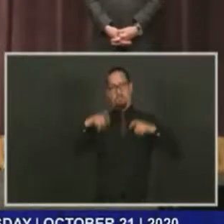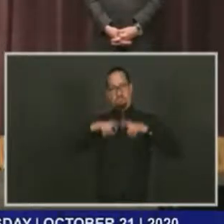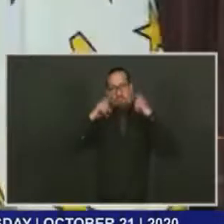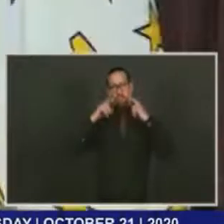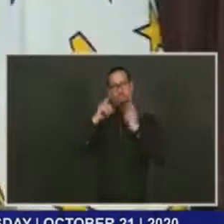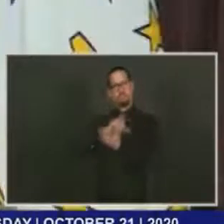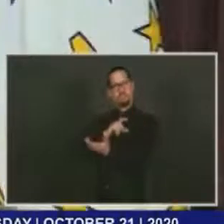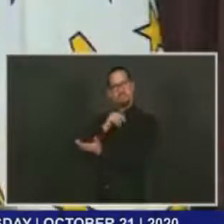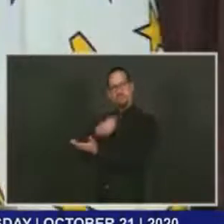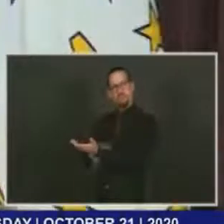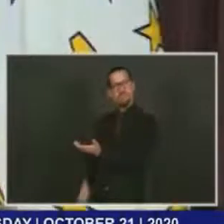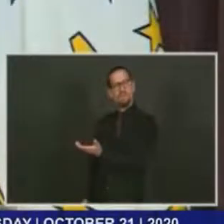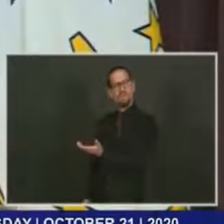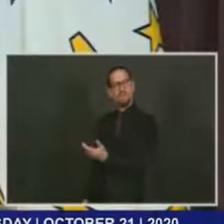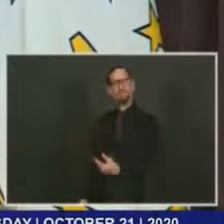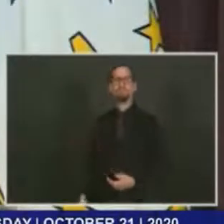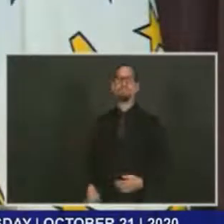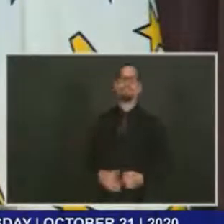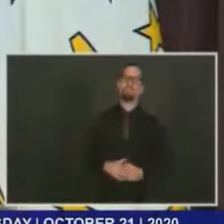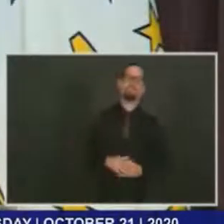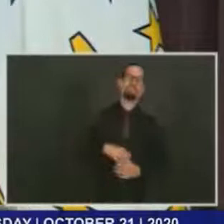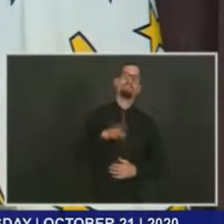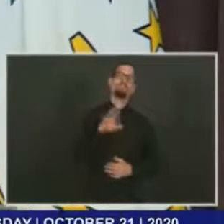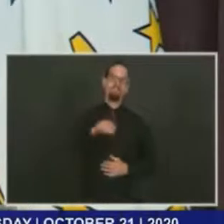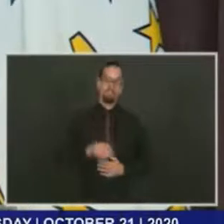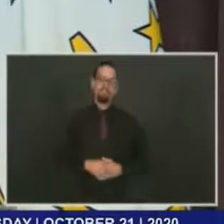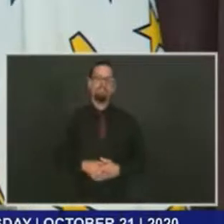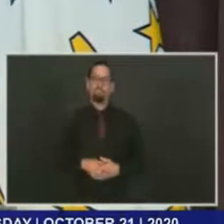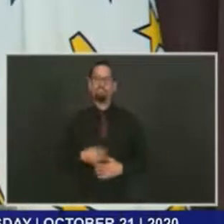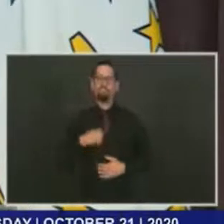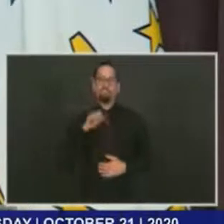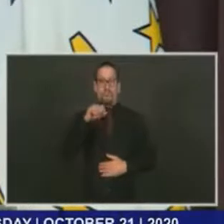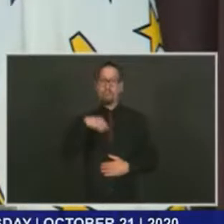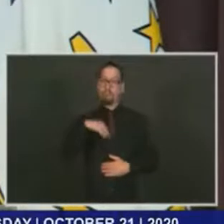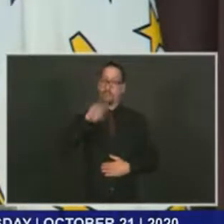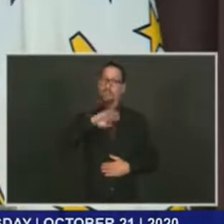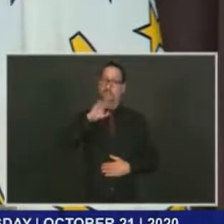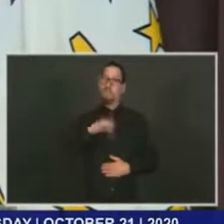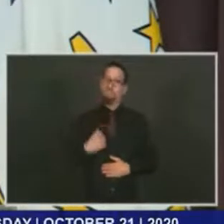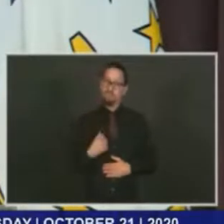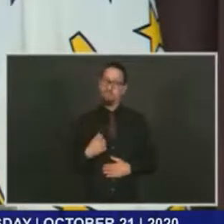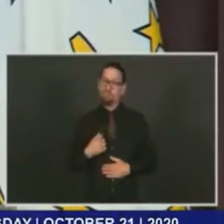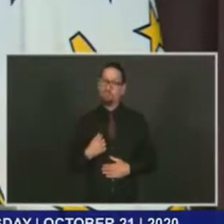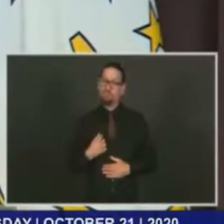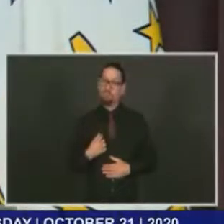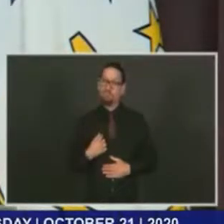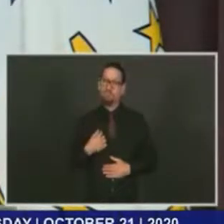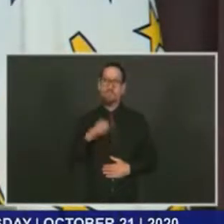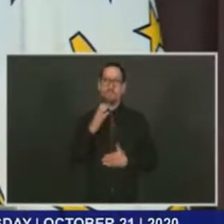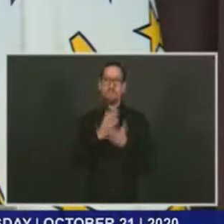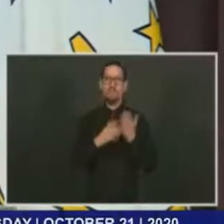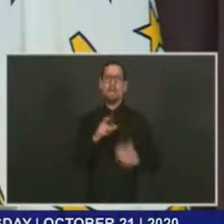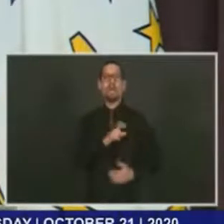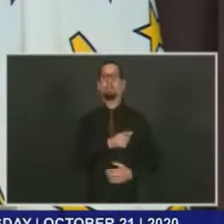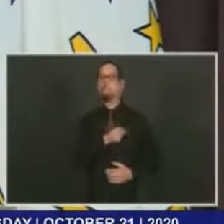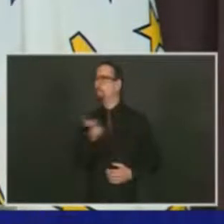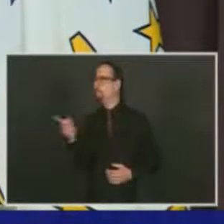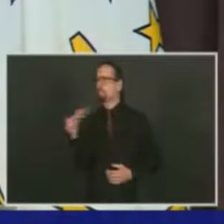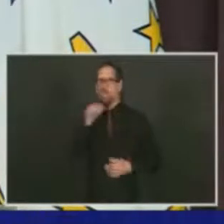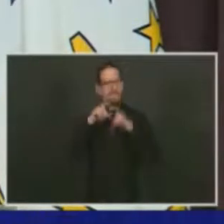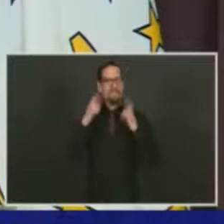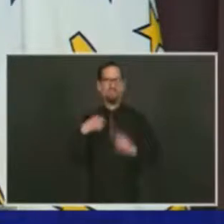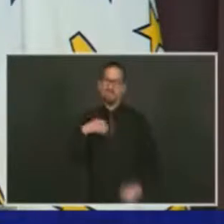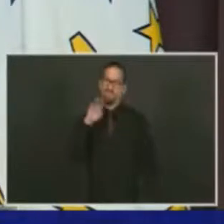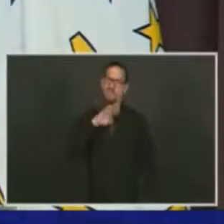Yeah. It's frustrating and disappointing. And when I see the videos, I have the same reaction, which is, come on, guys, we've been at